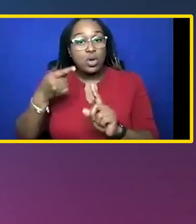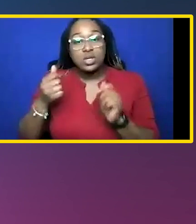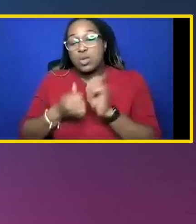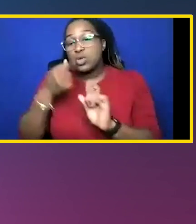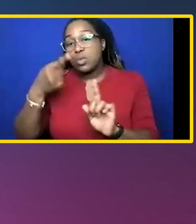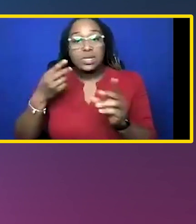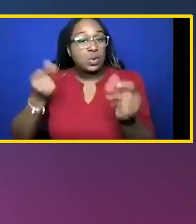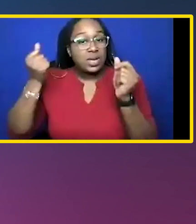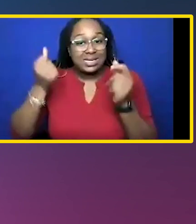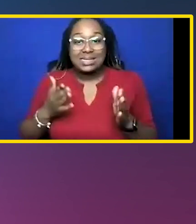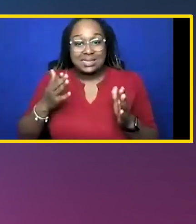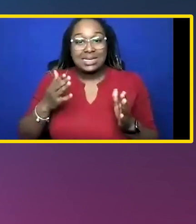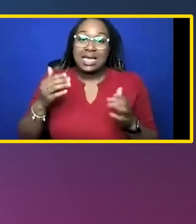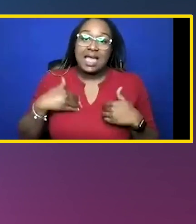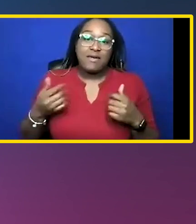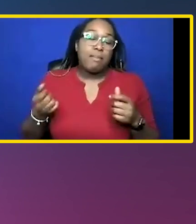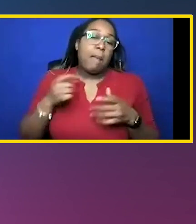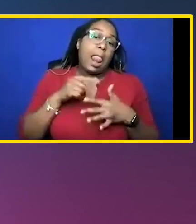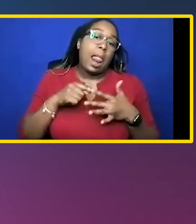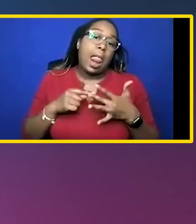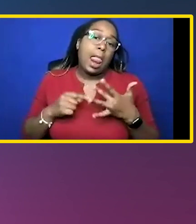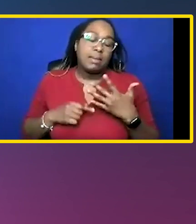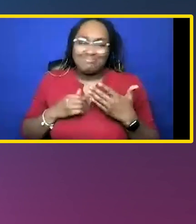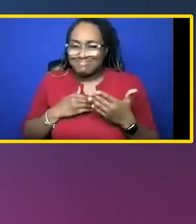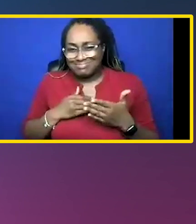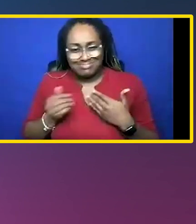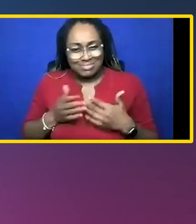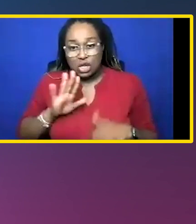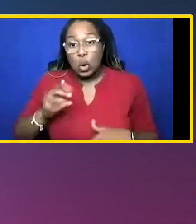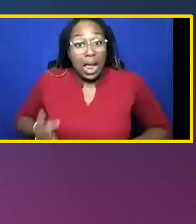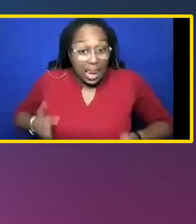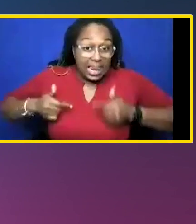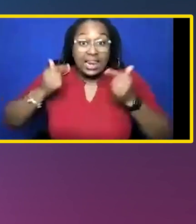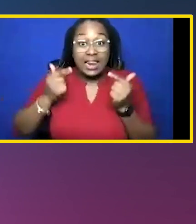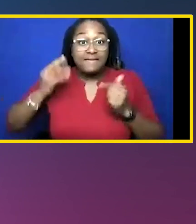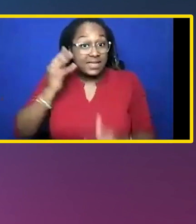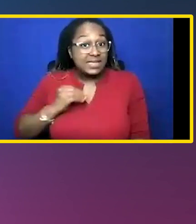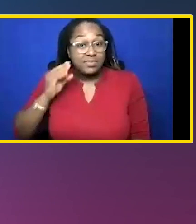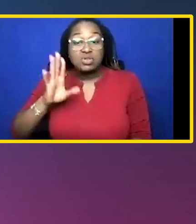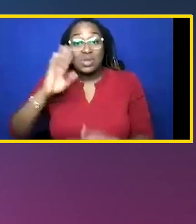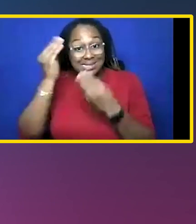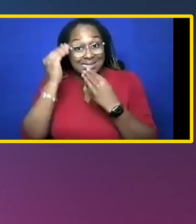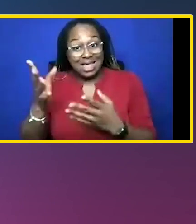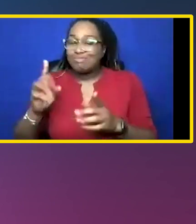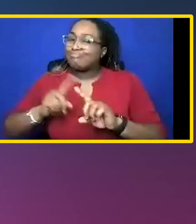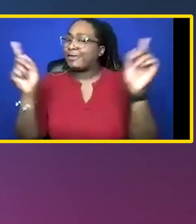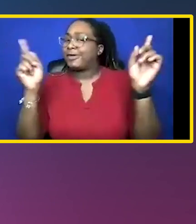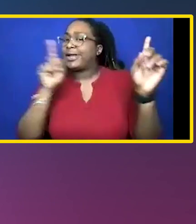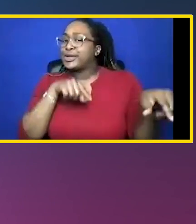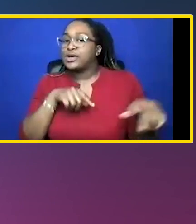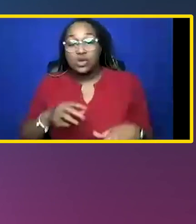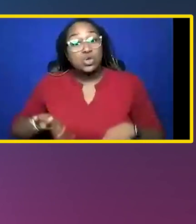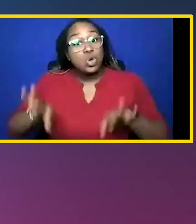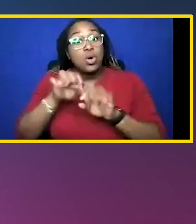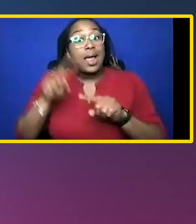points the quickest, and he has the most blah blah blah blah blah. It does not matter. Your lived experience will tell you otherwise. So I think it's an important thing that